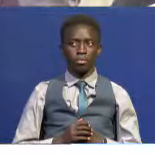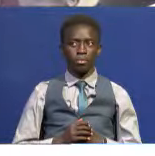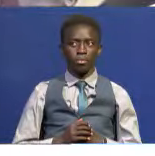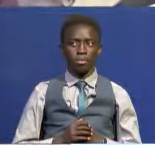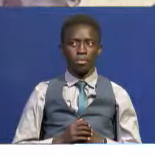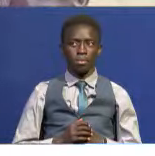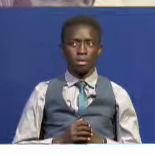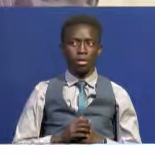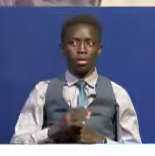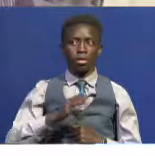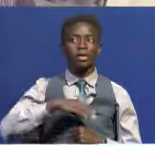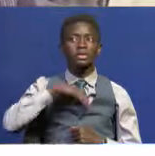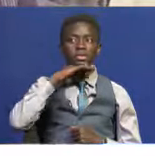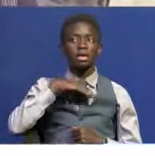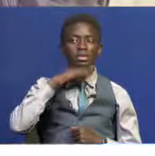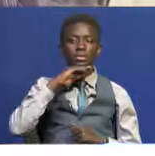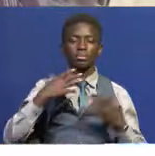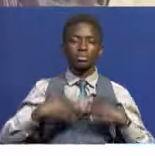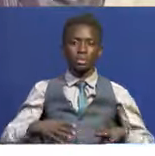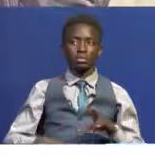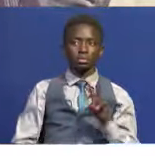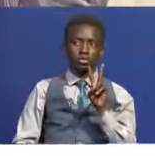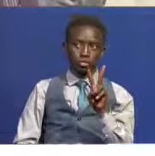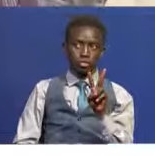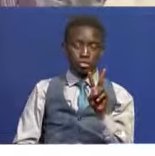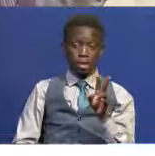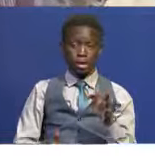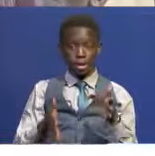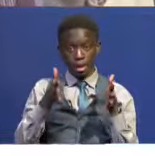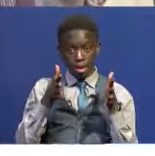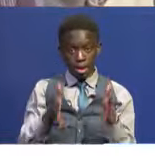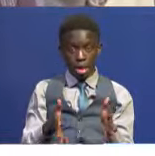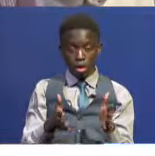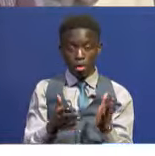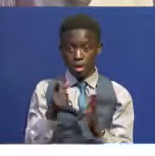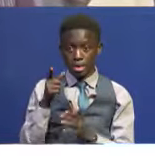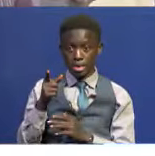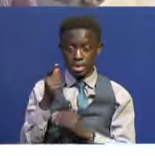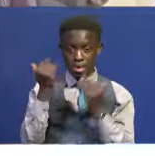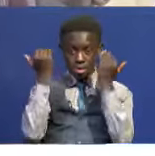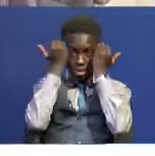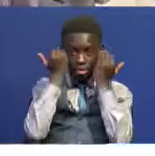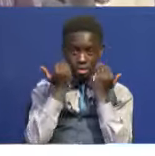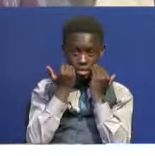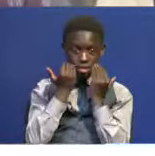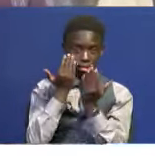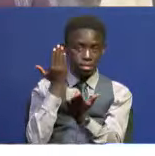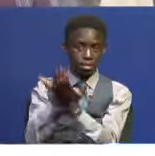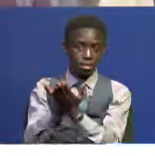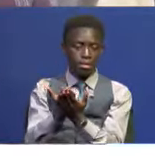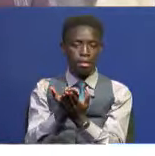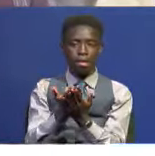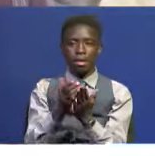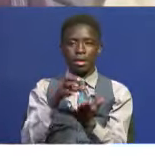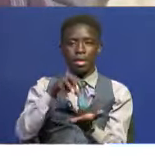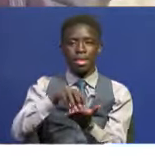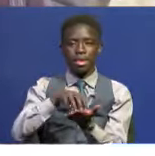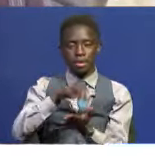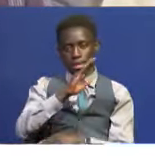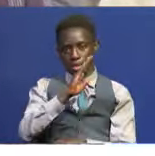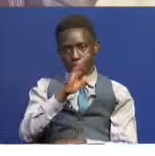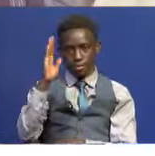Ikasababisha vifo za watu wawili. As we speak, hiyo kesi haijafika kotini. File iko